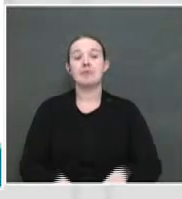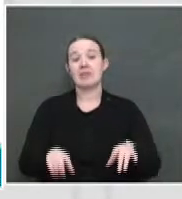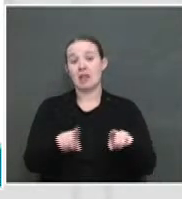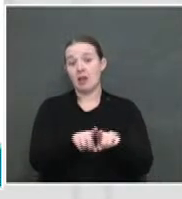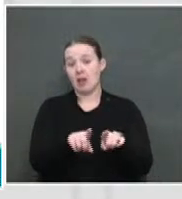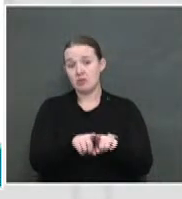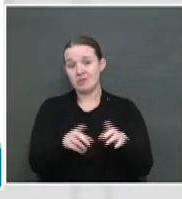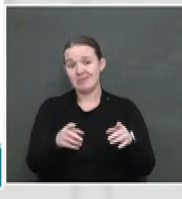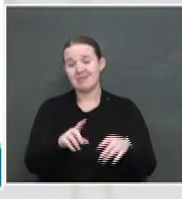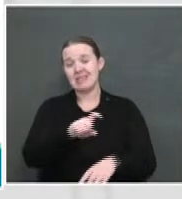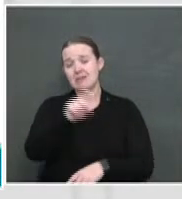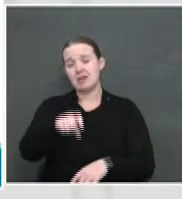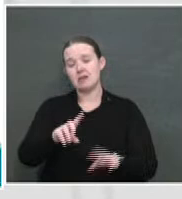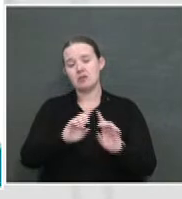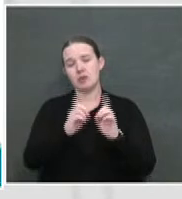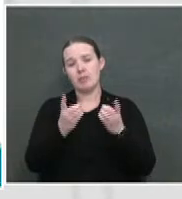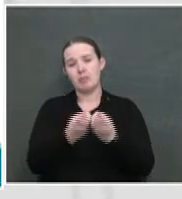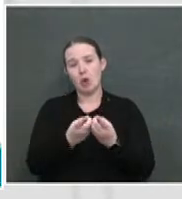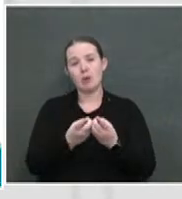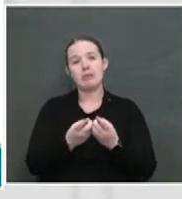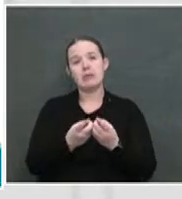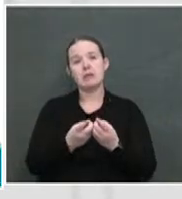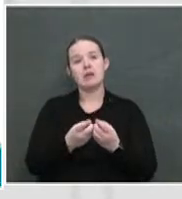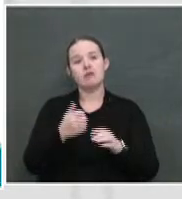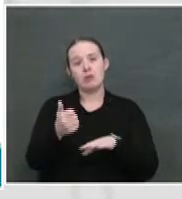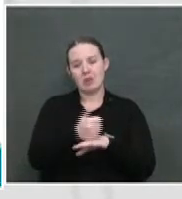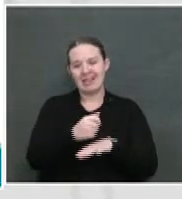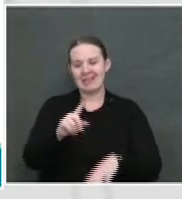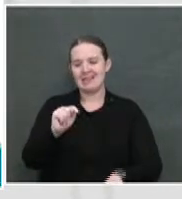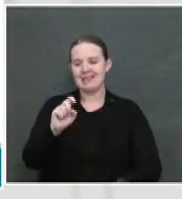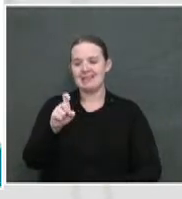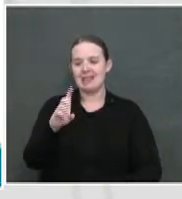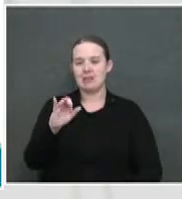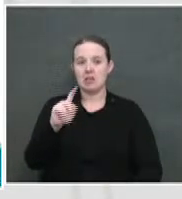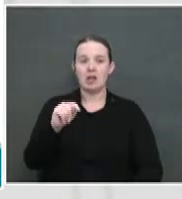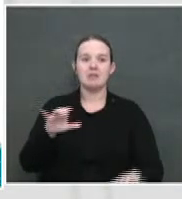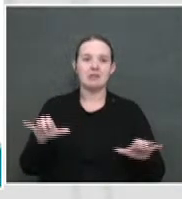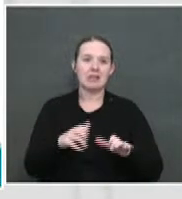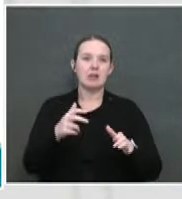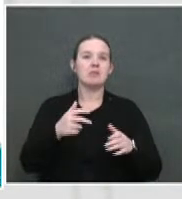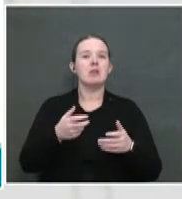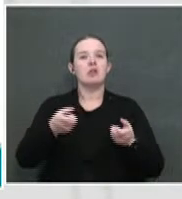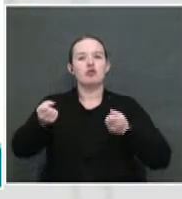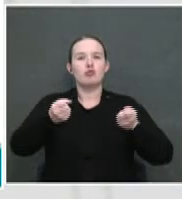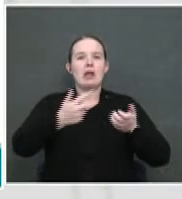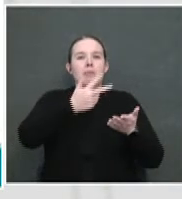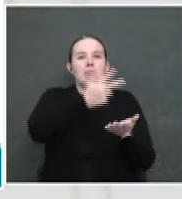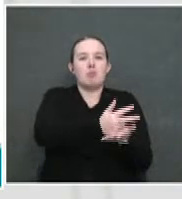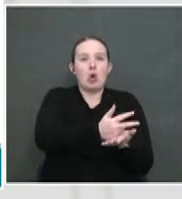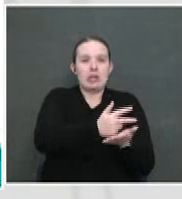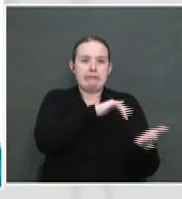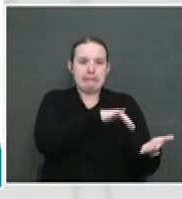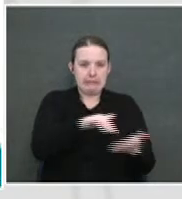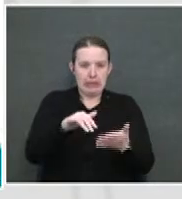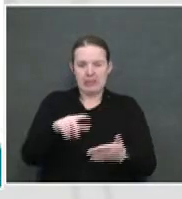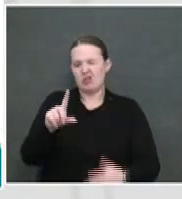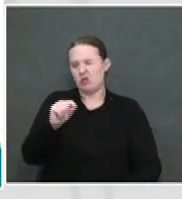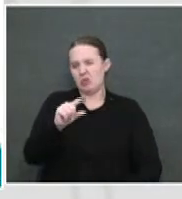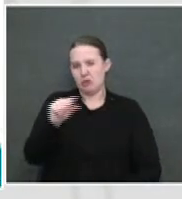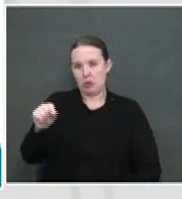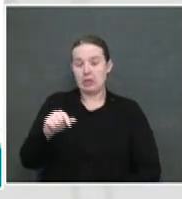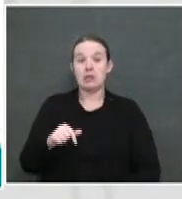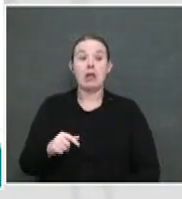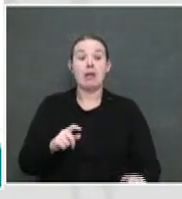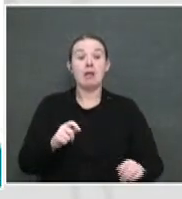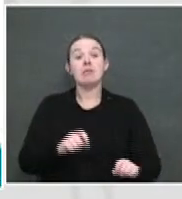Additionally, the Texas Department of Transportation, TxDOT, conducted a truck parking study published in 2020. This slide, which was